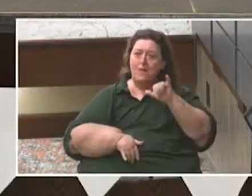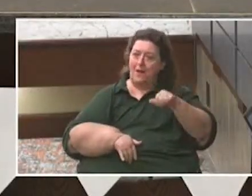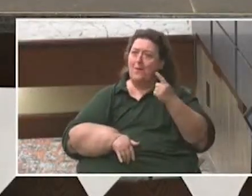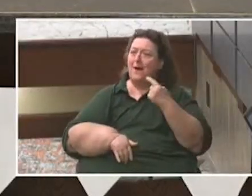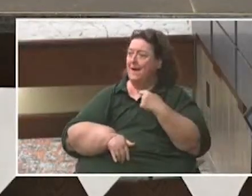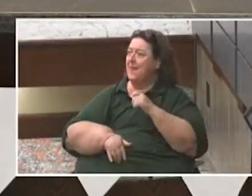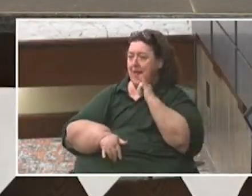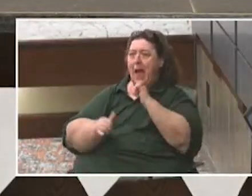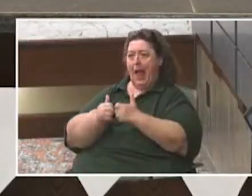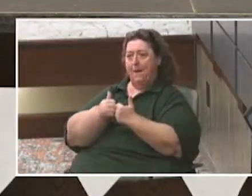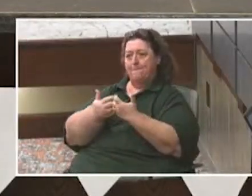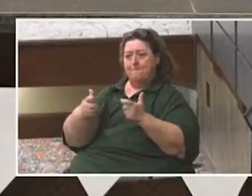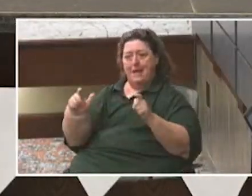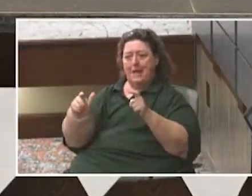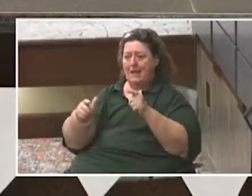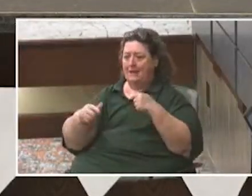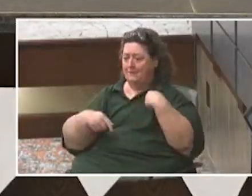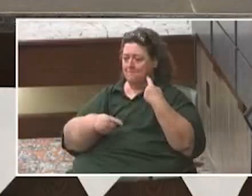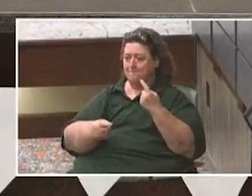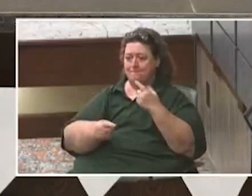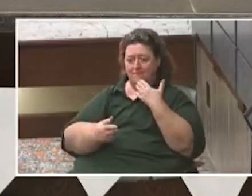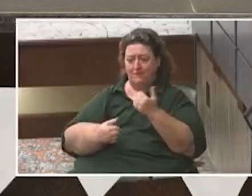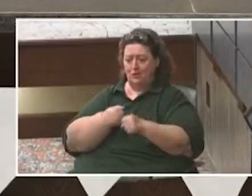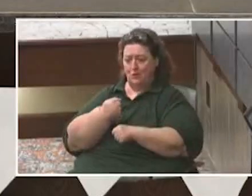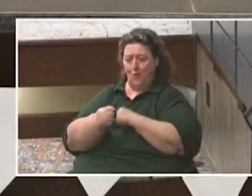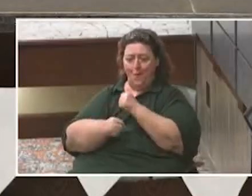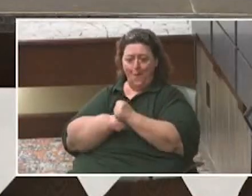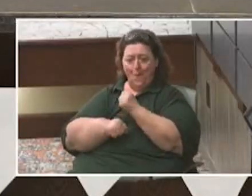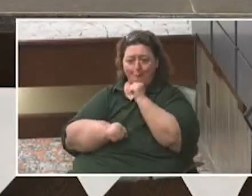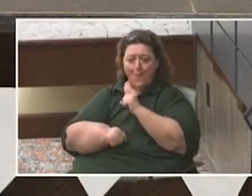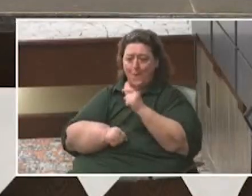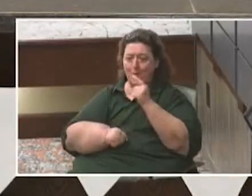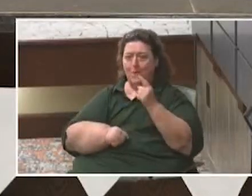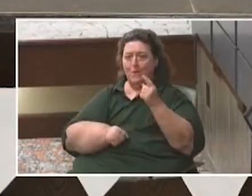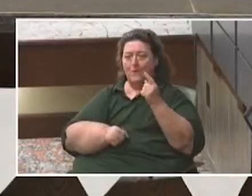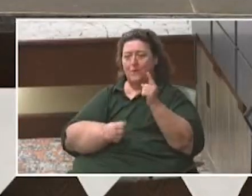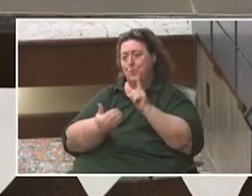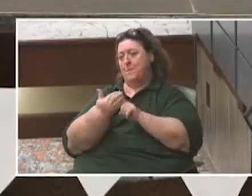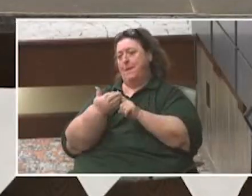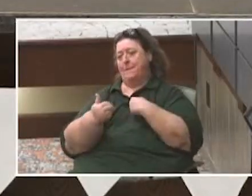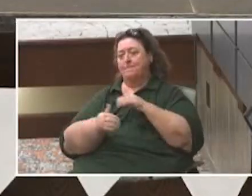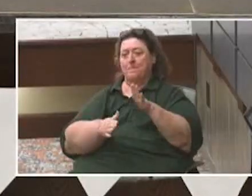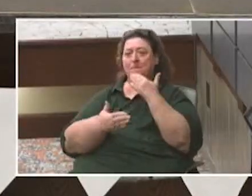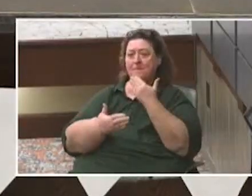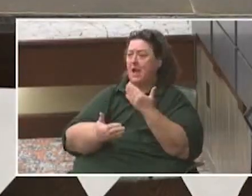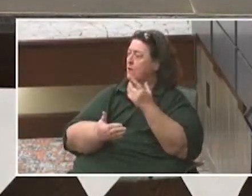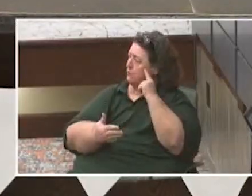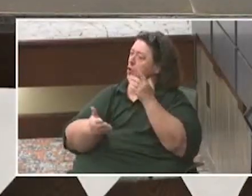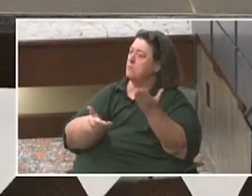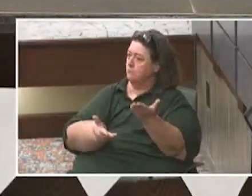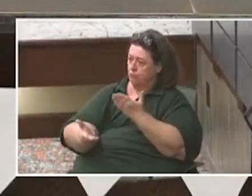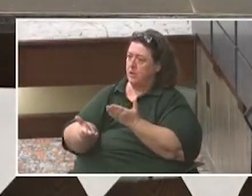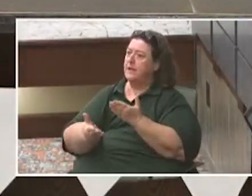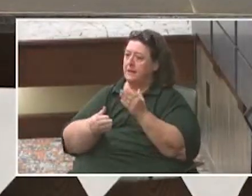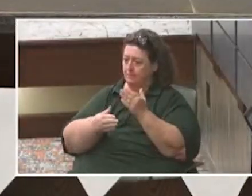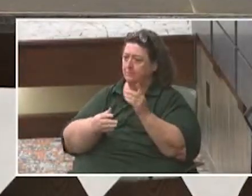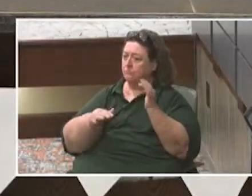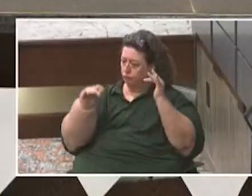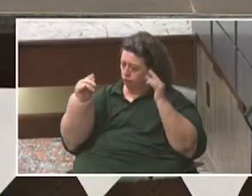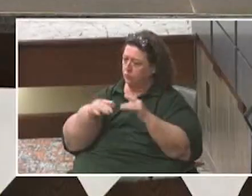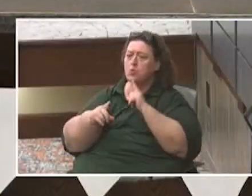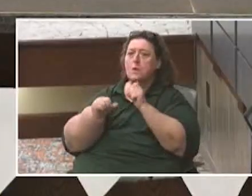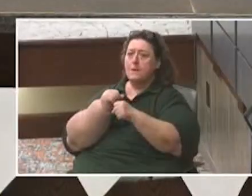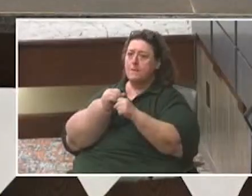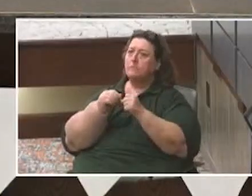how big they are. My 15-year-old knows all of them, and I know quite a few of them. So thanks for bringing those guys in. It means a lot